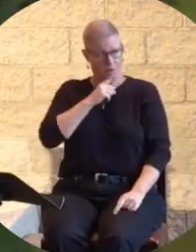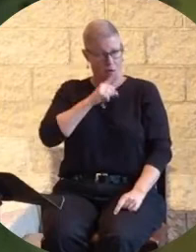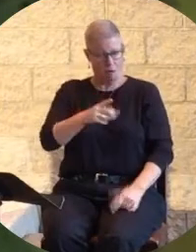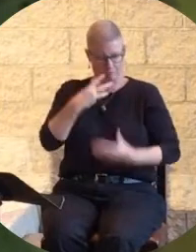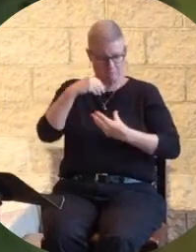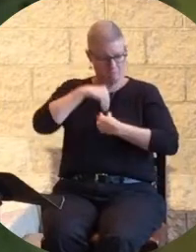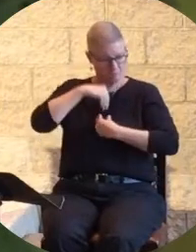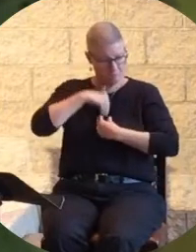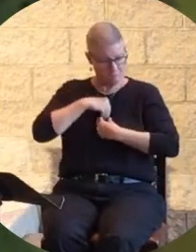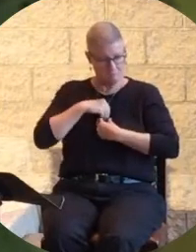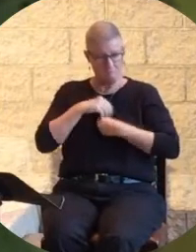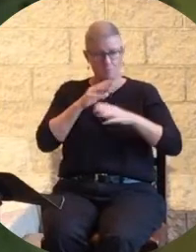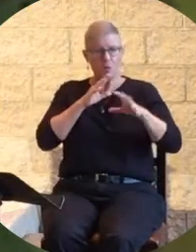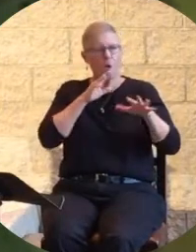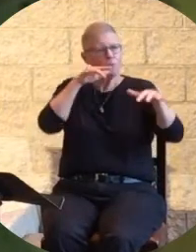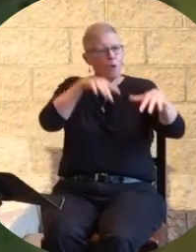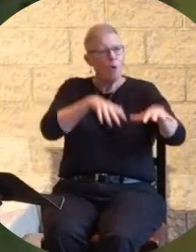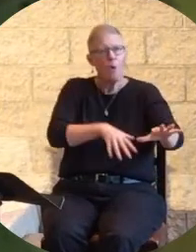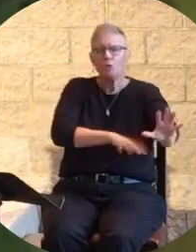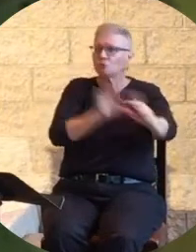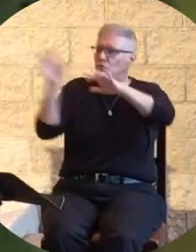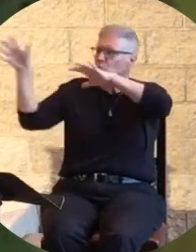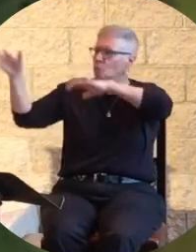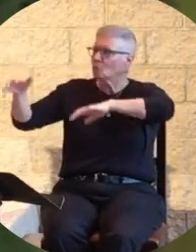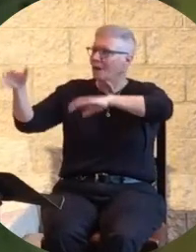the ocean and the rain.